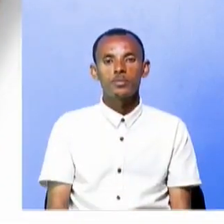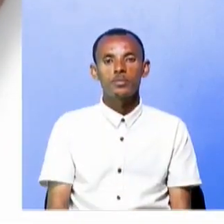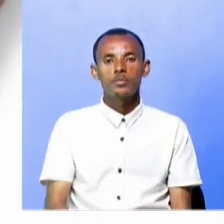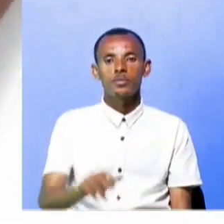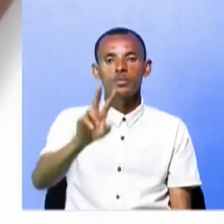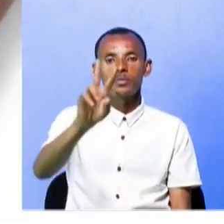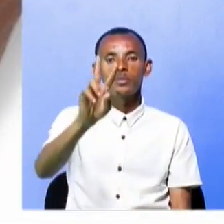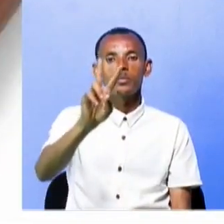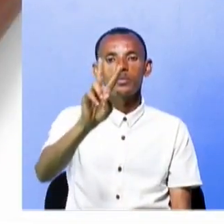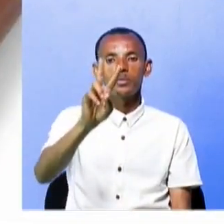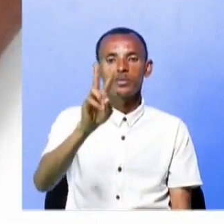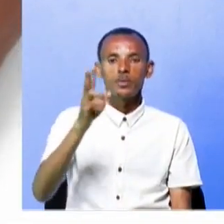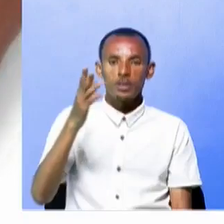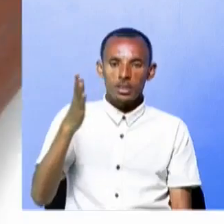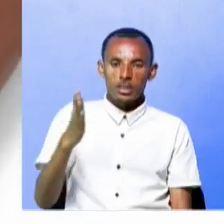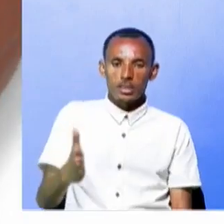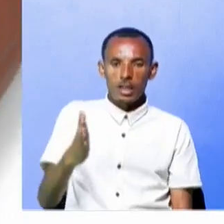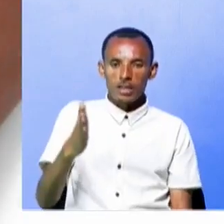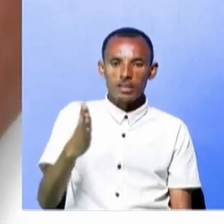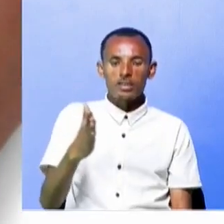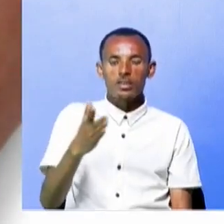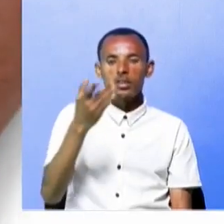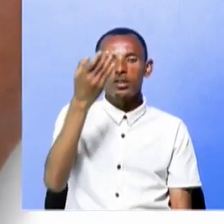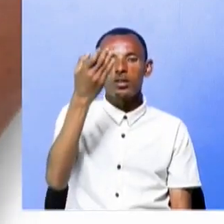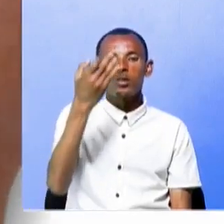two sides of